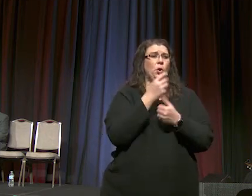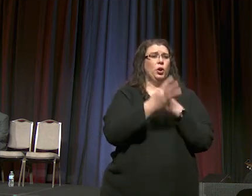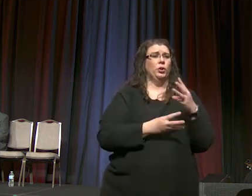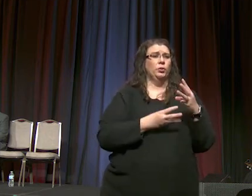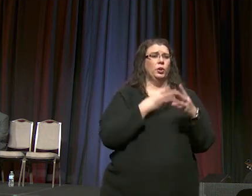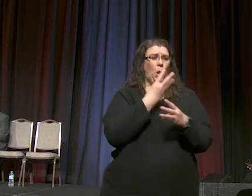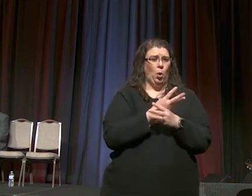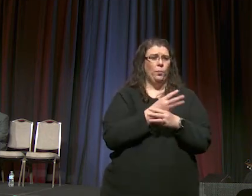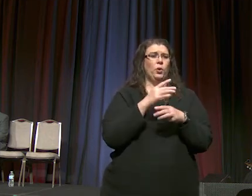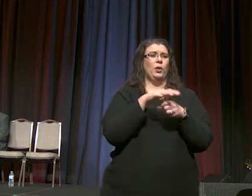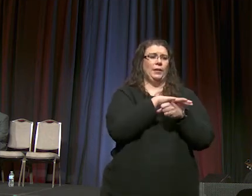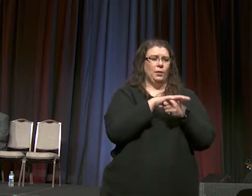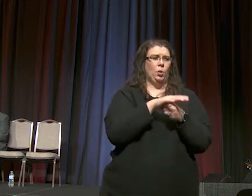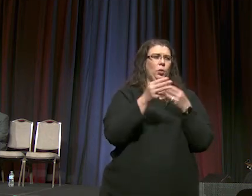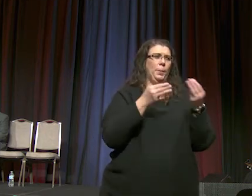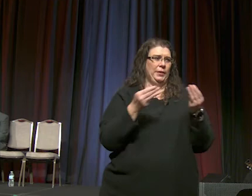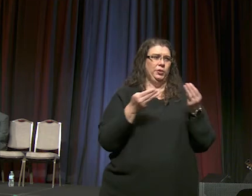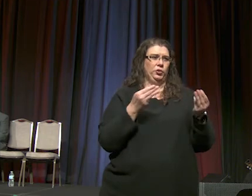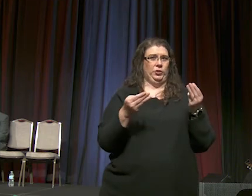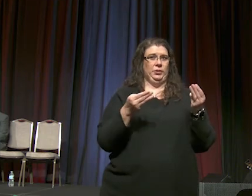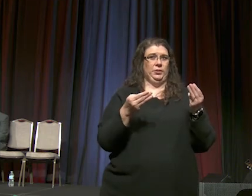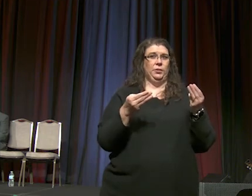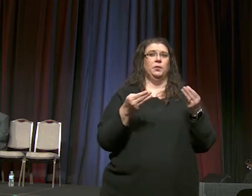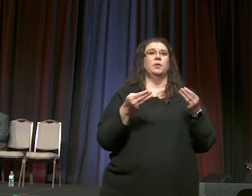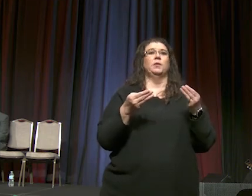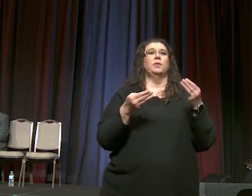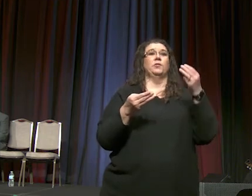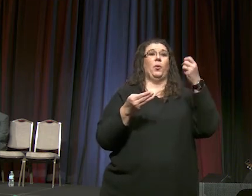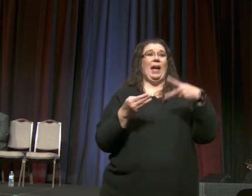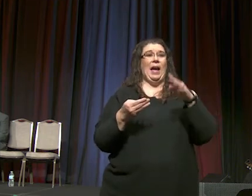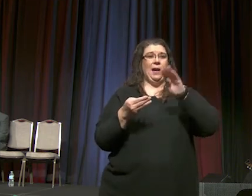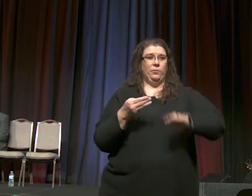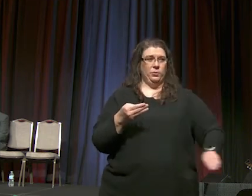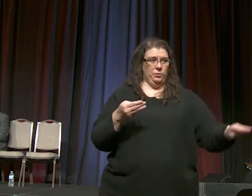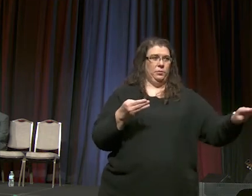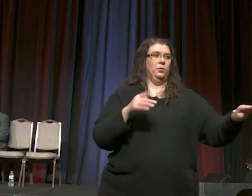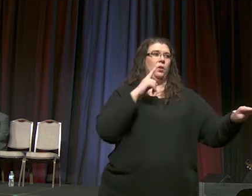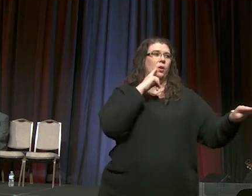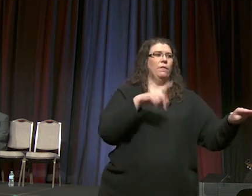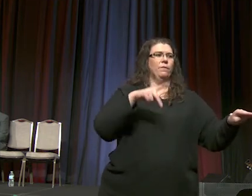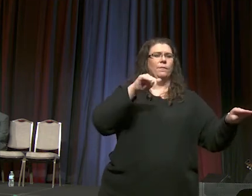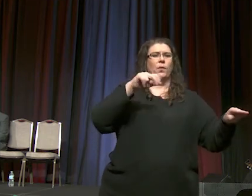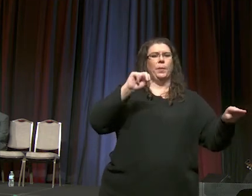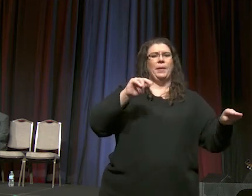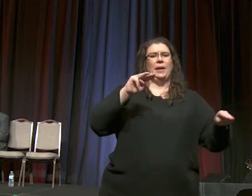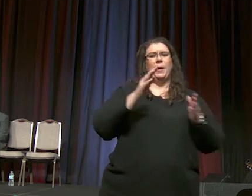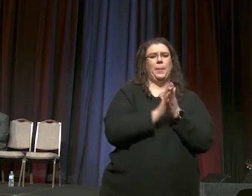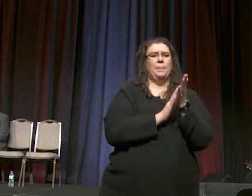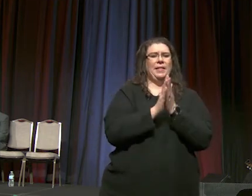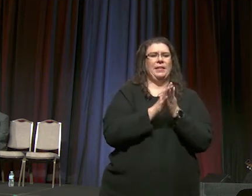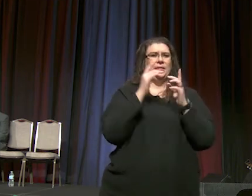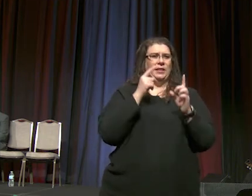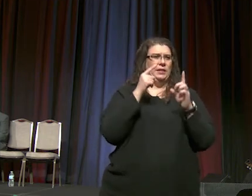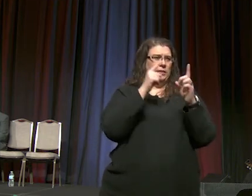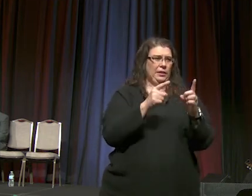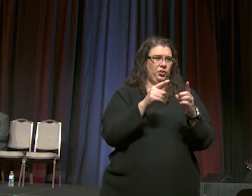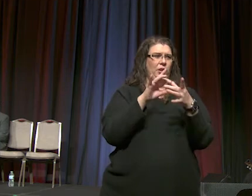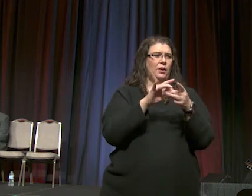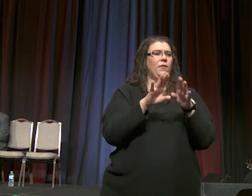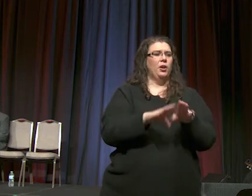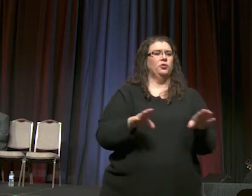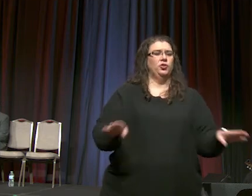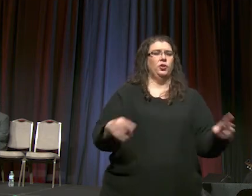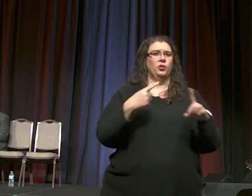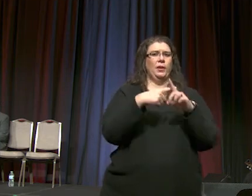and local ministries. So half of the offering will be designated towards the Pan-Methodist Initiative on Children in